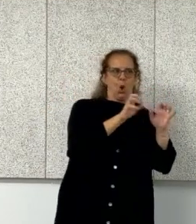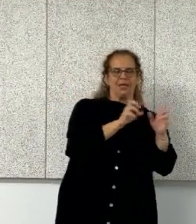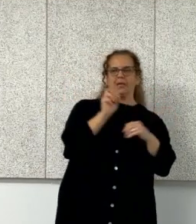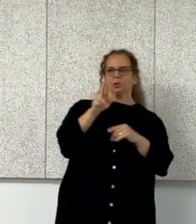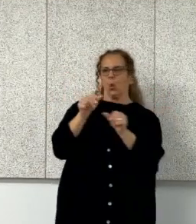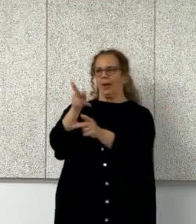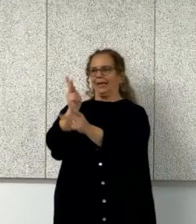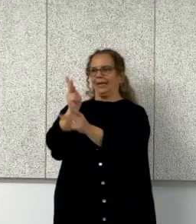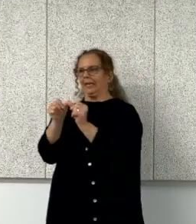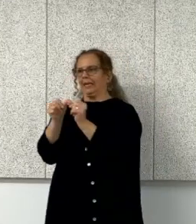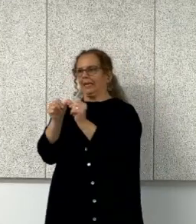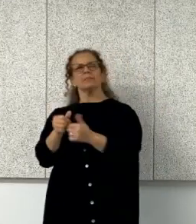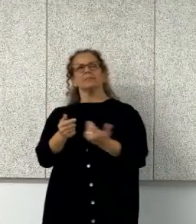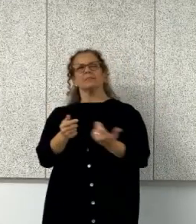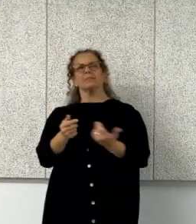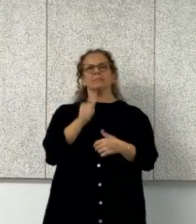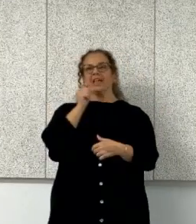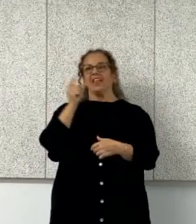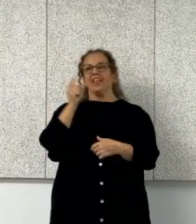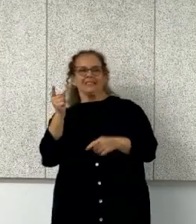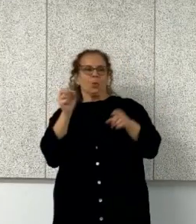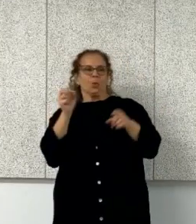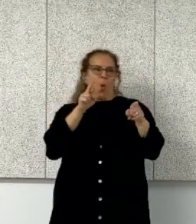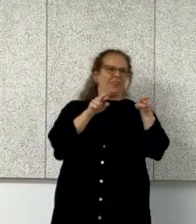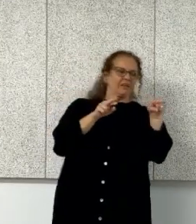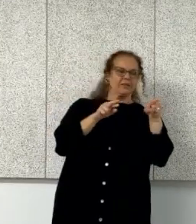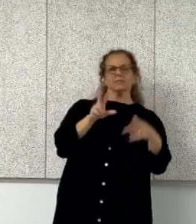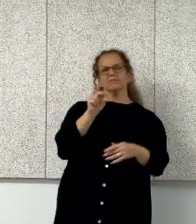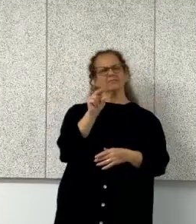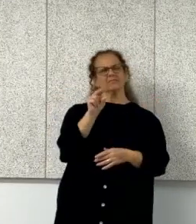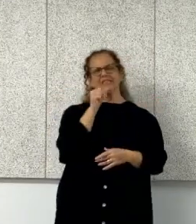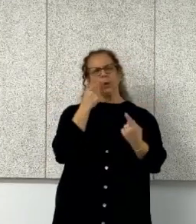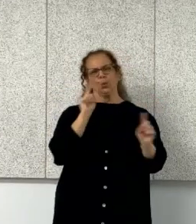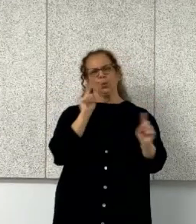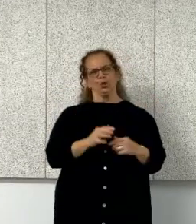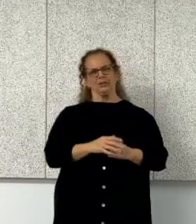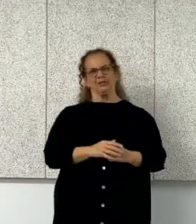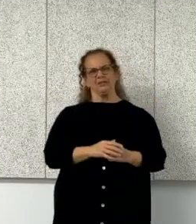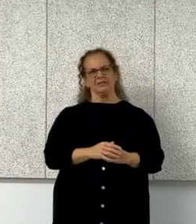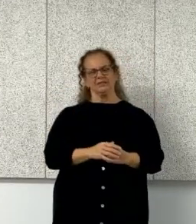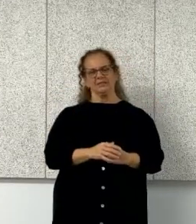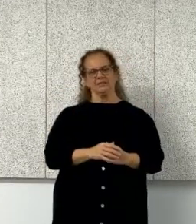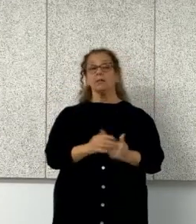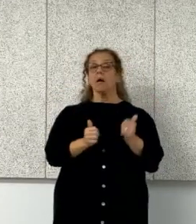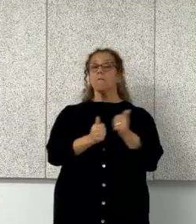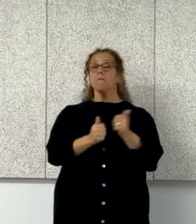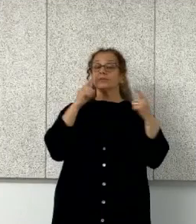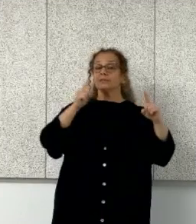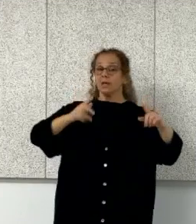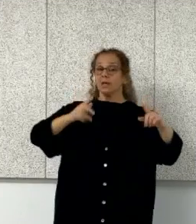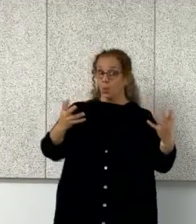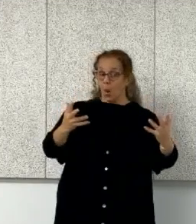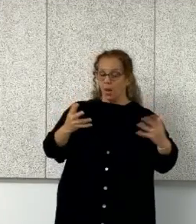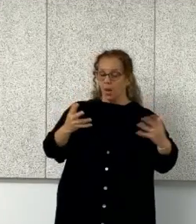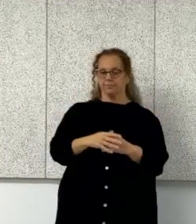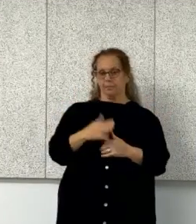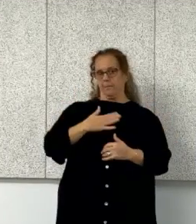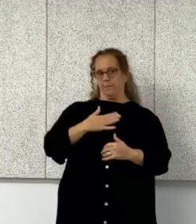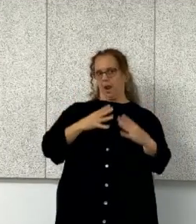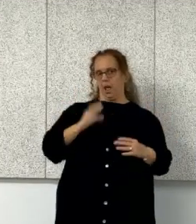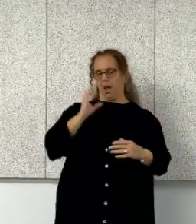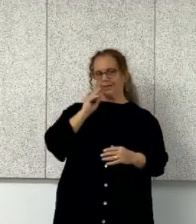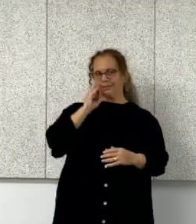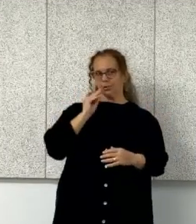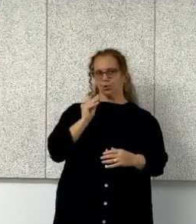an equation that doesn't actually work. And I think that the most successful organizations that I've worked with have found a way to incorporate